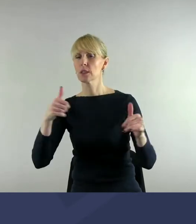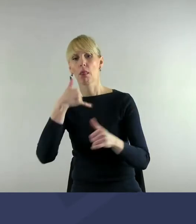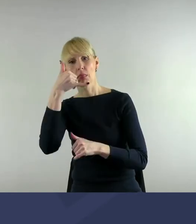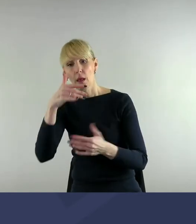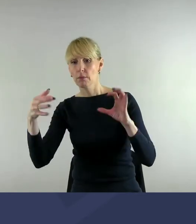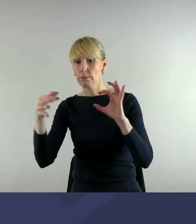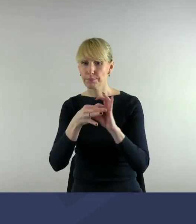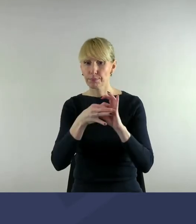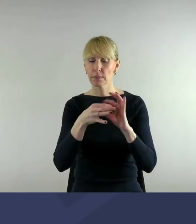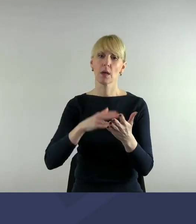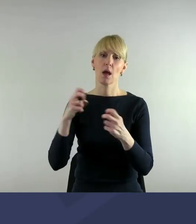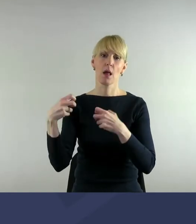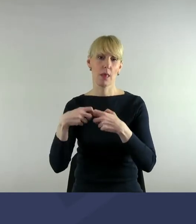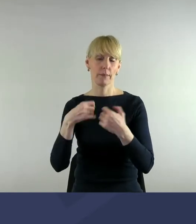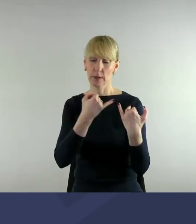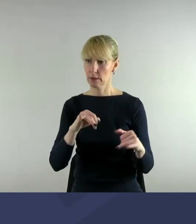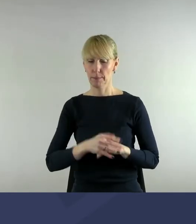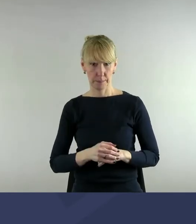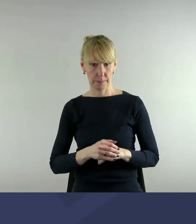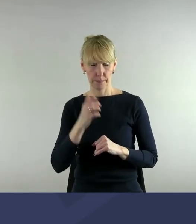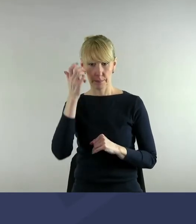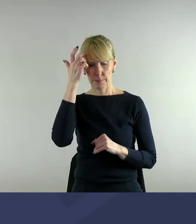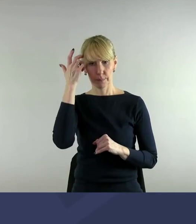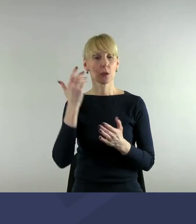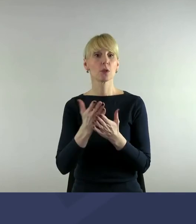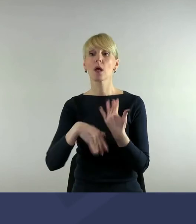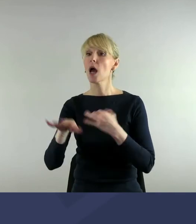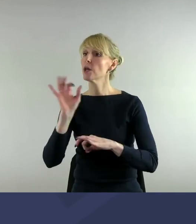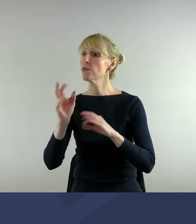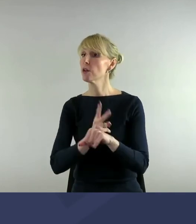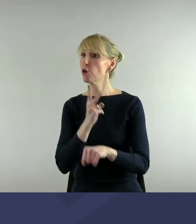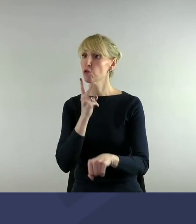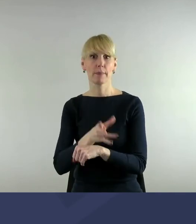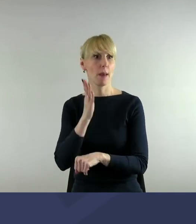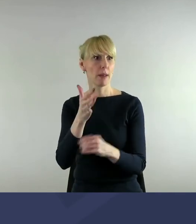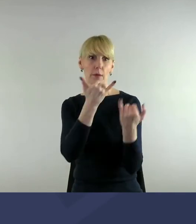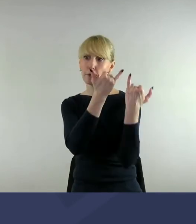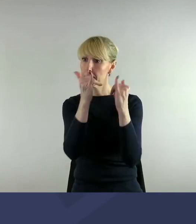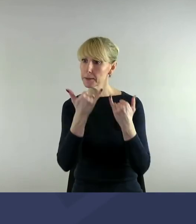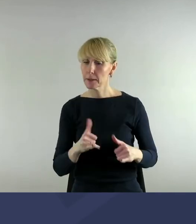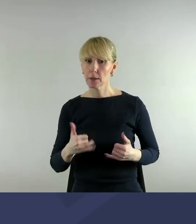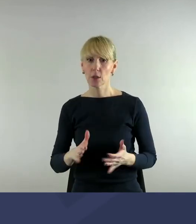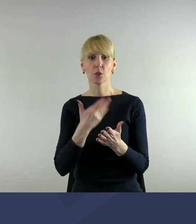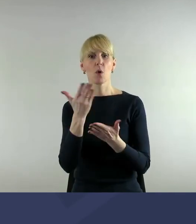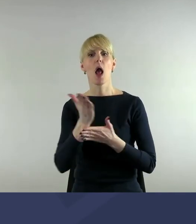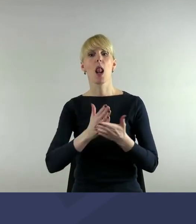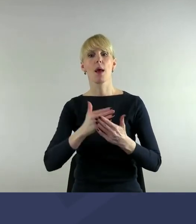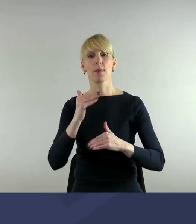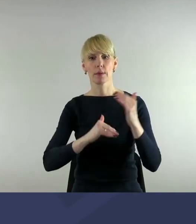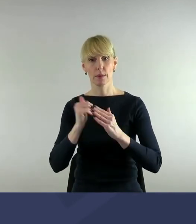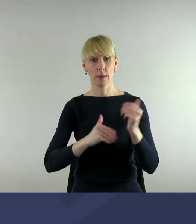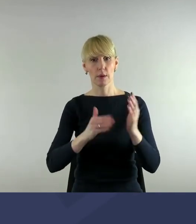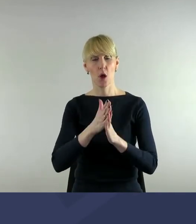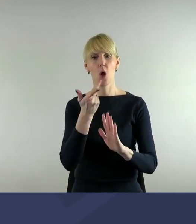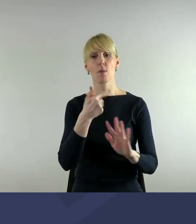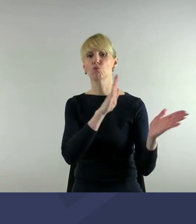channels. We have to spread the information before as a prevention, and we have to try to make this information available as a